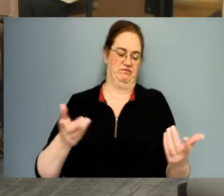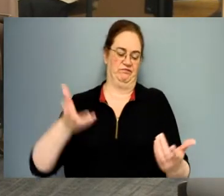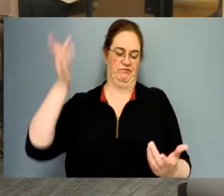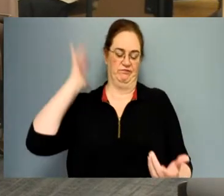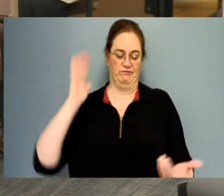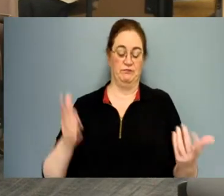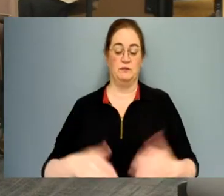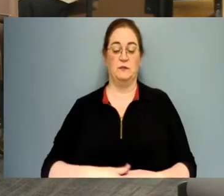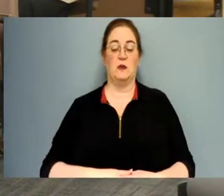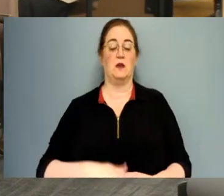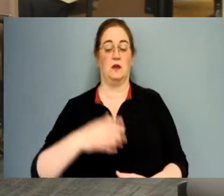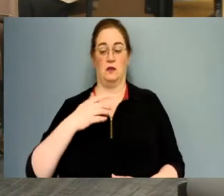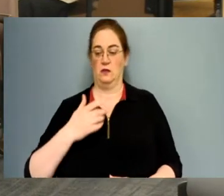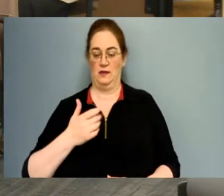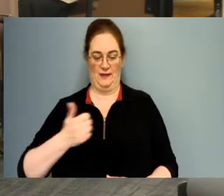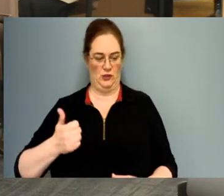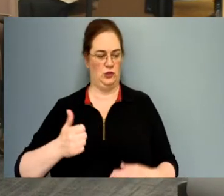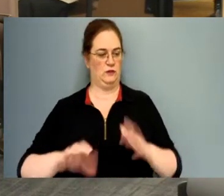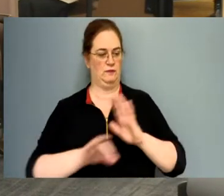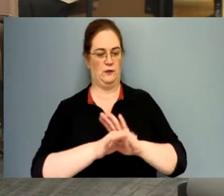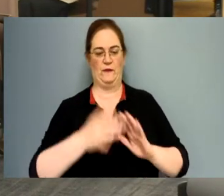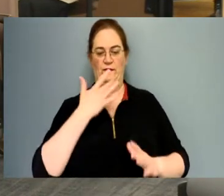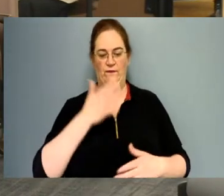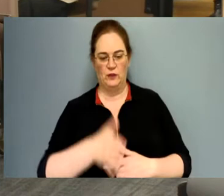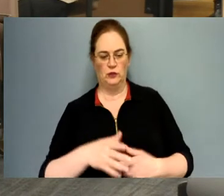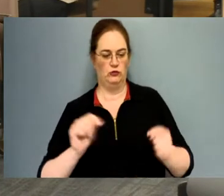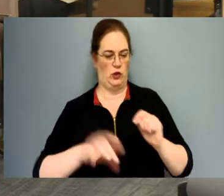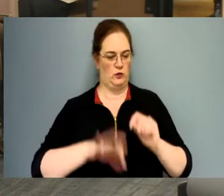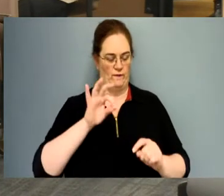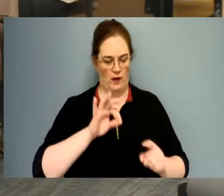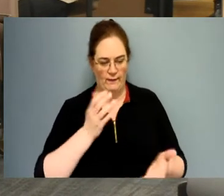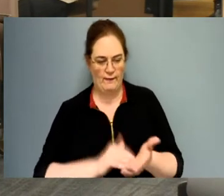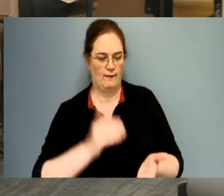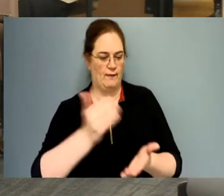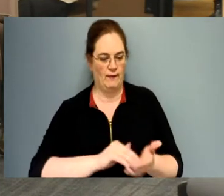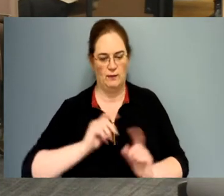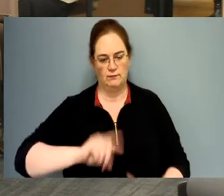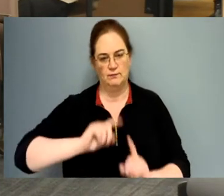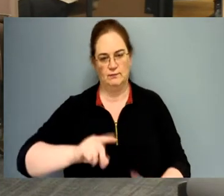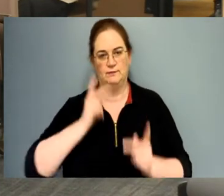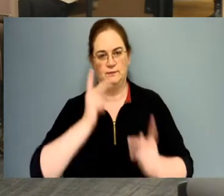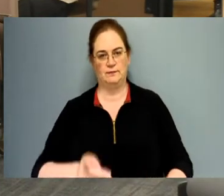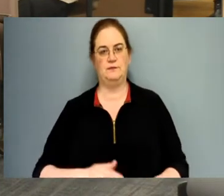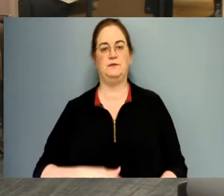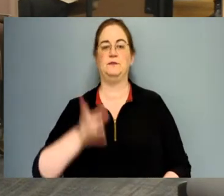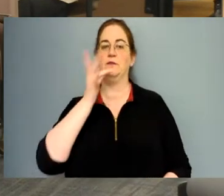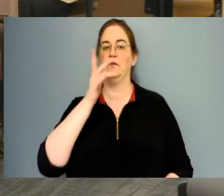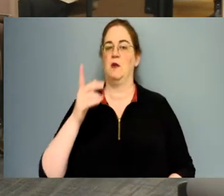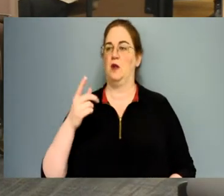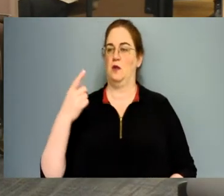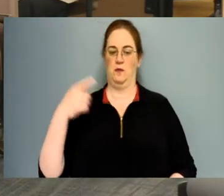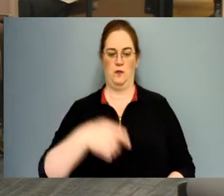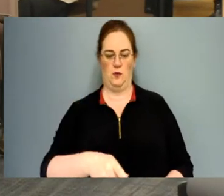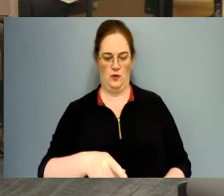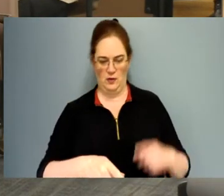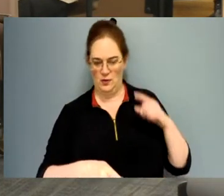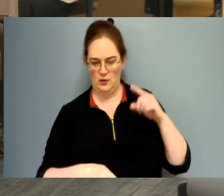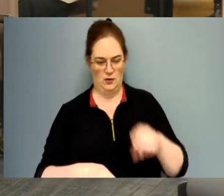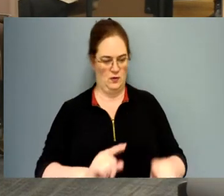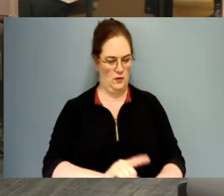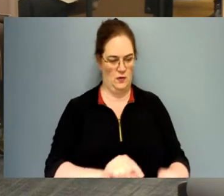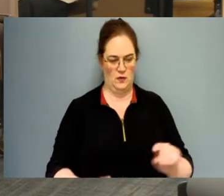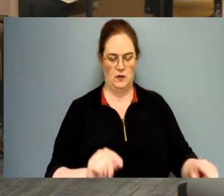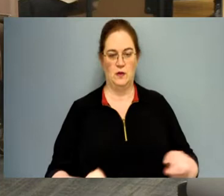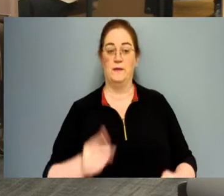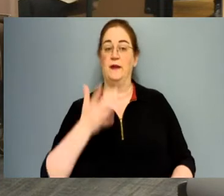ago. But we each chose our favorite fish, tried to find them every time. My mother's pointing finger led our eyes to them.